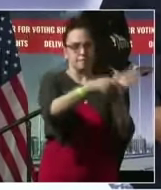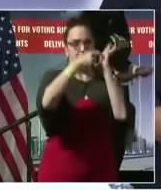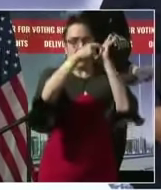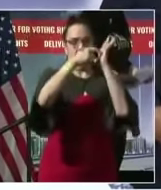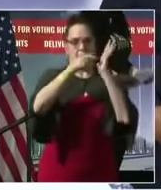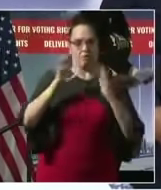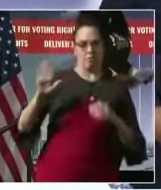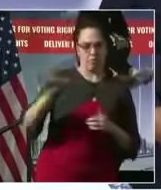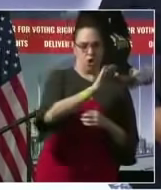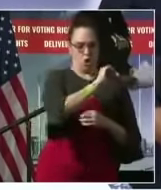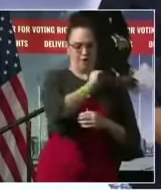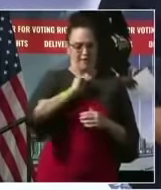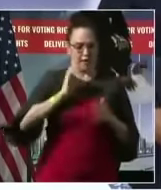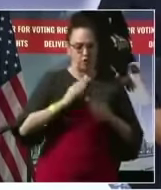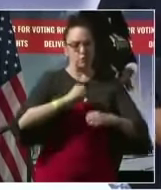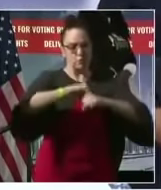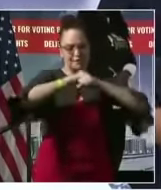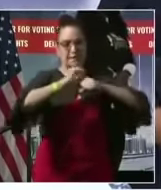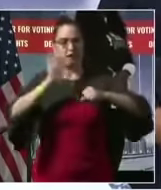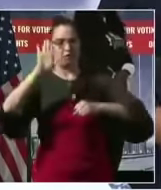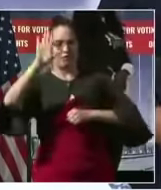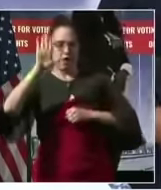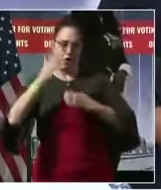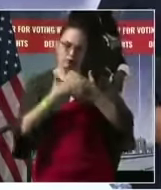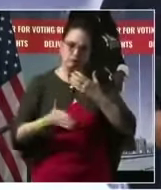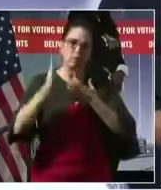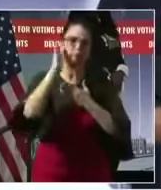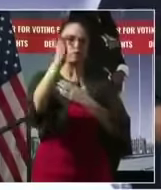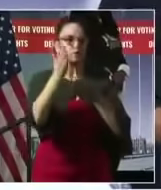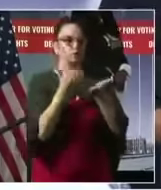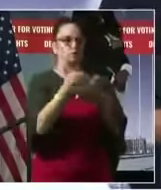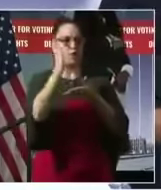protect their future right to vote.